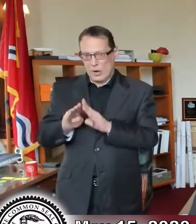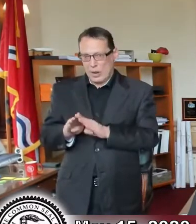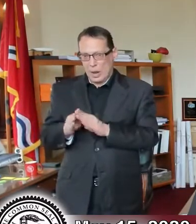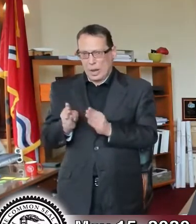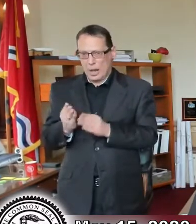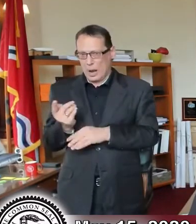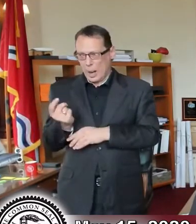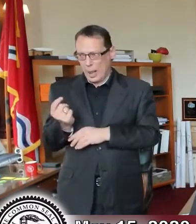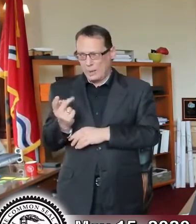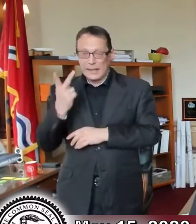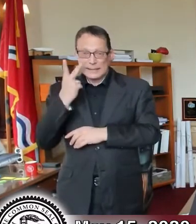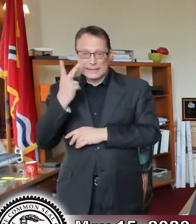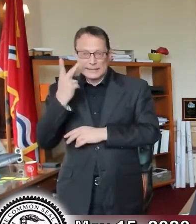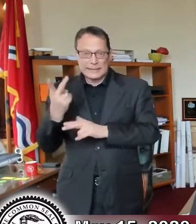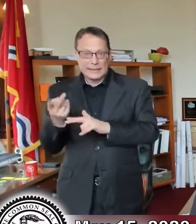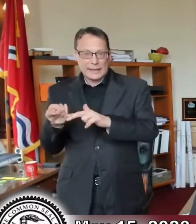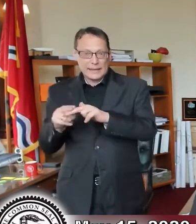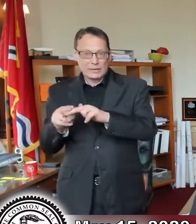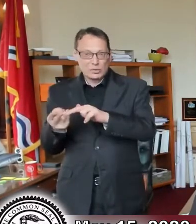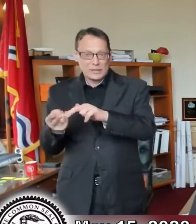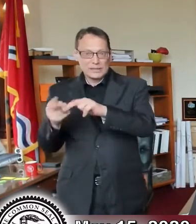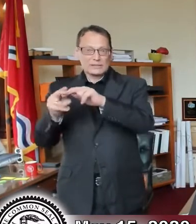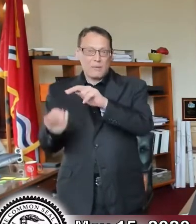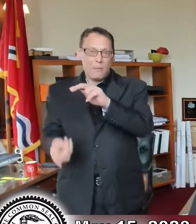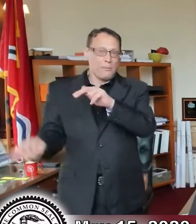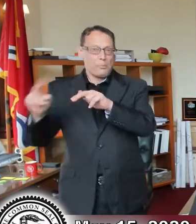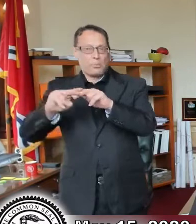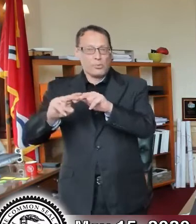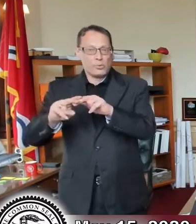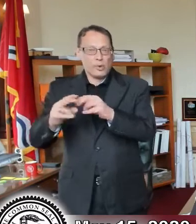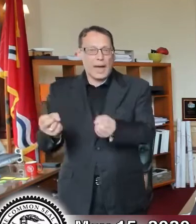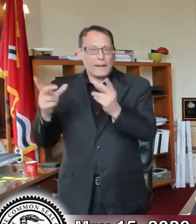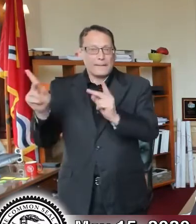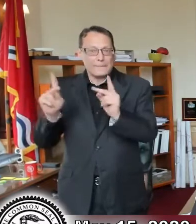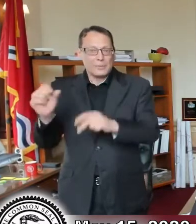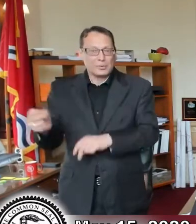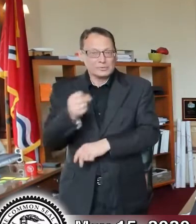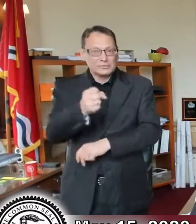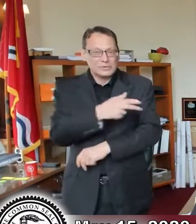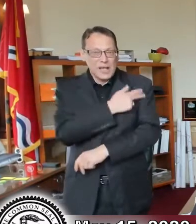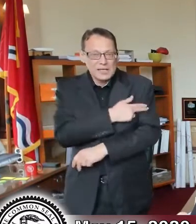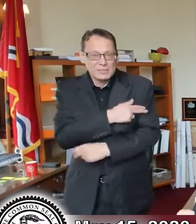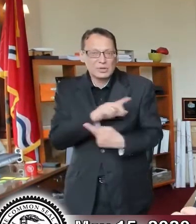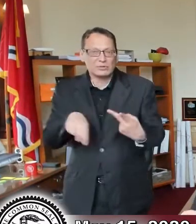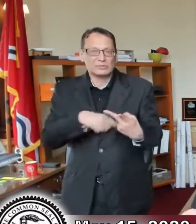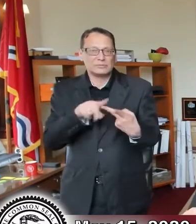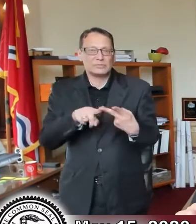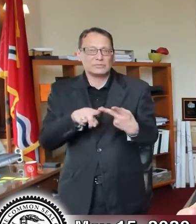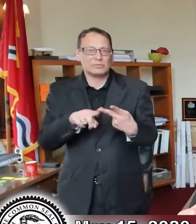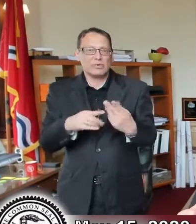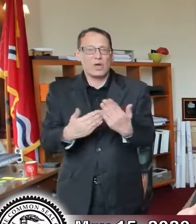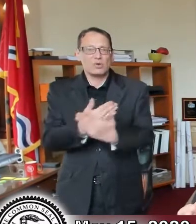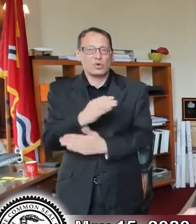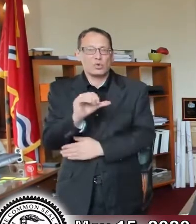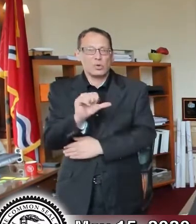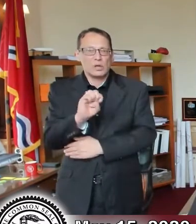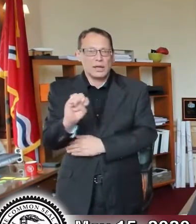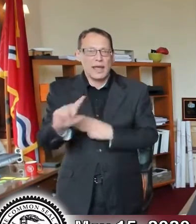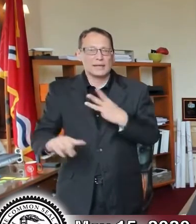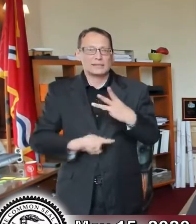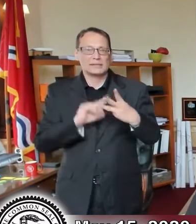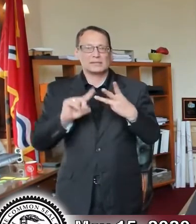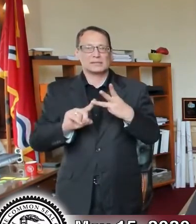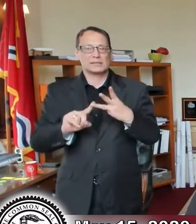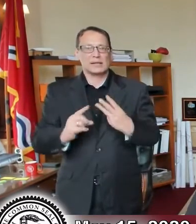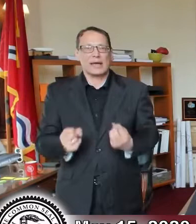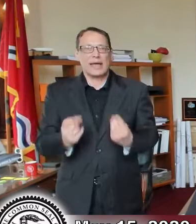see increases, big increases in hospitalizations, in new cases, in number of people